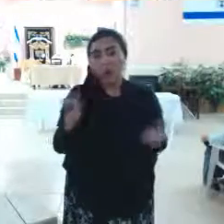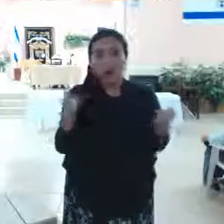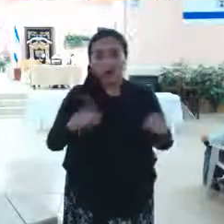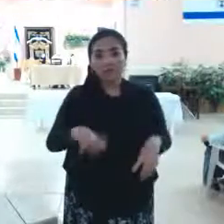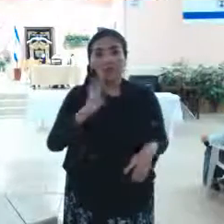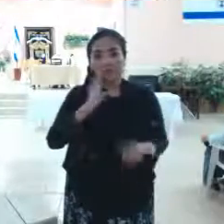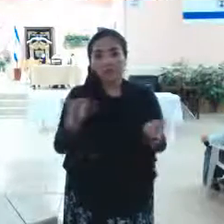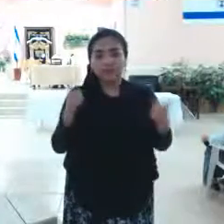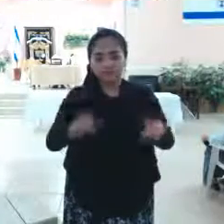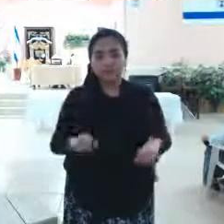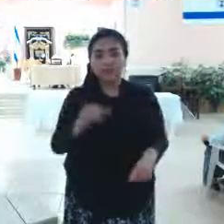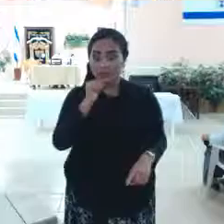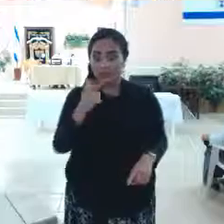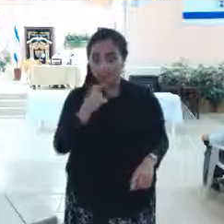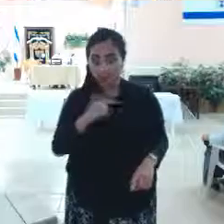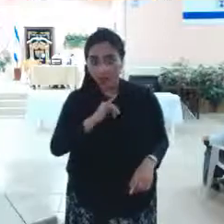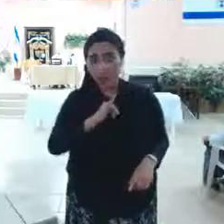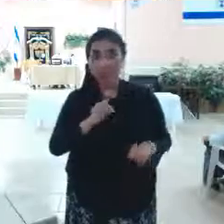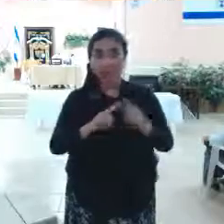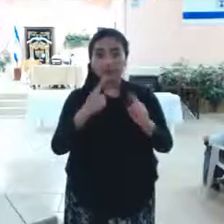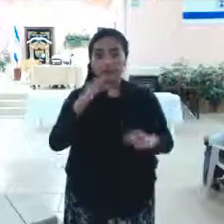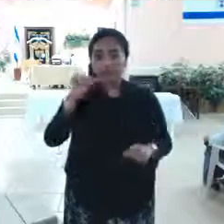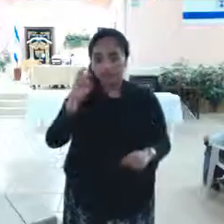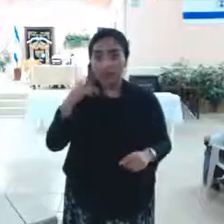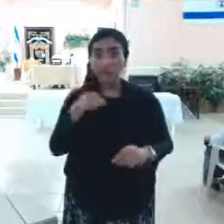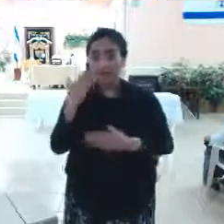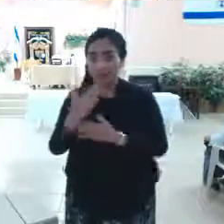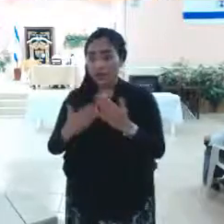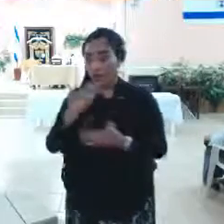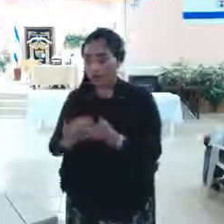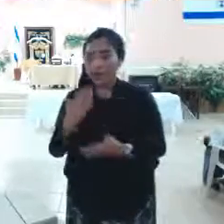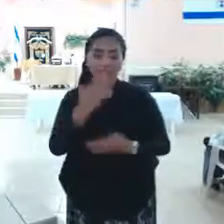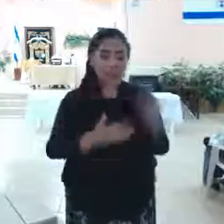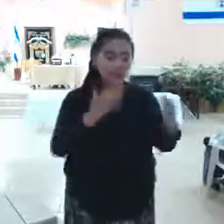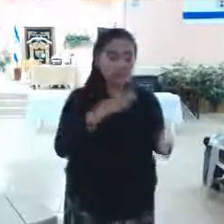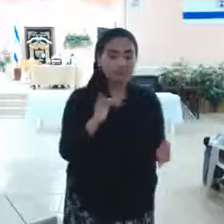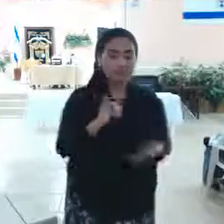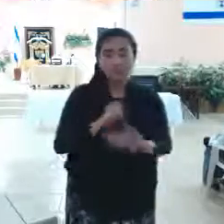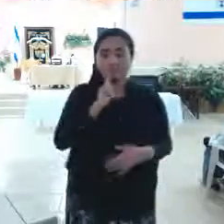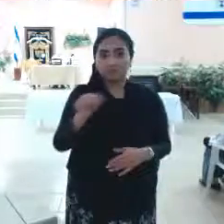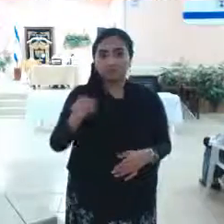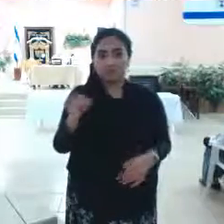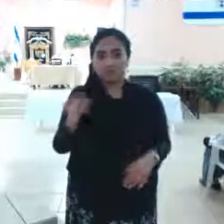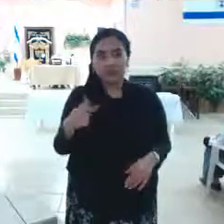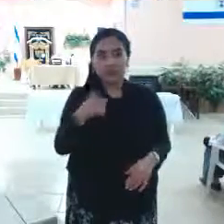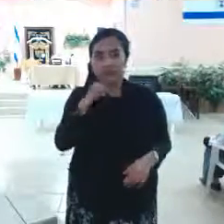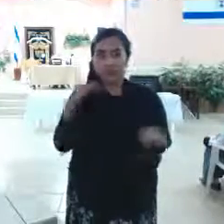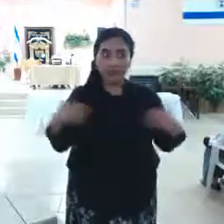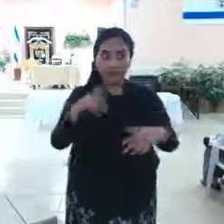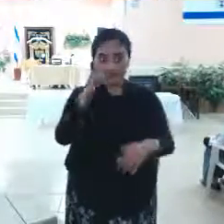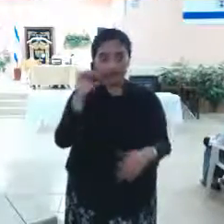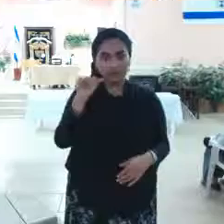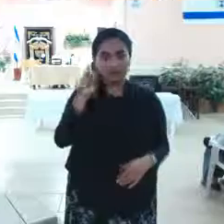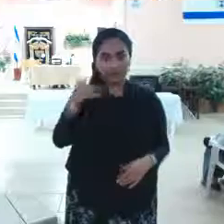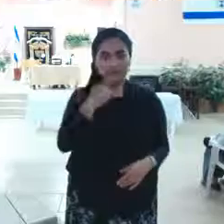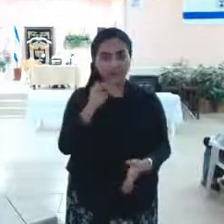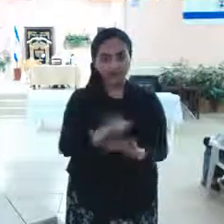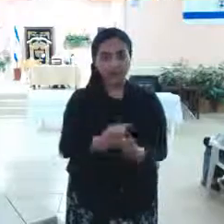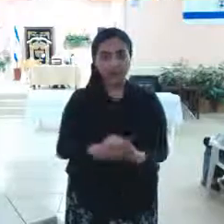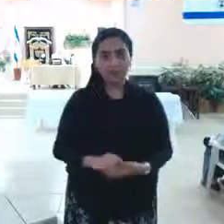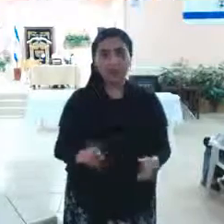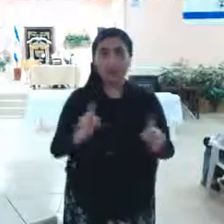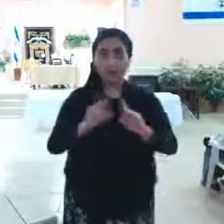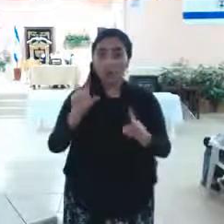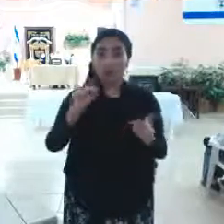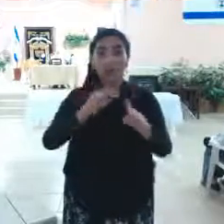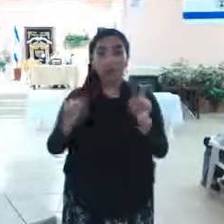doubt, without a doubt. I'm not saying that Yahshua HaMashiach says it, that there is wheat and thorns. That is of course, because